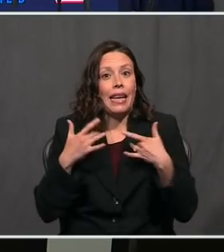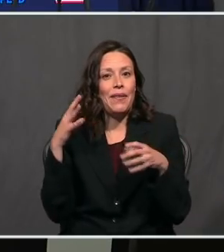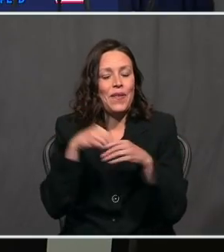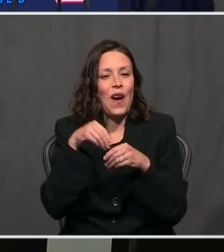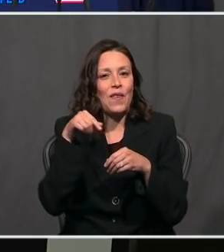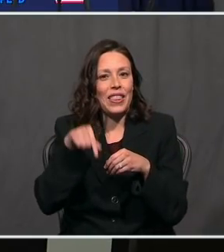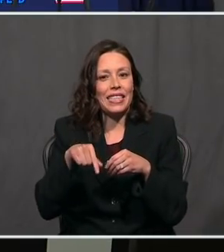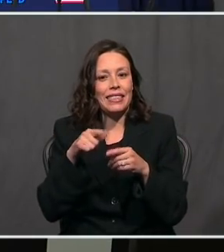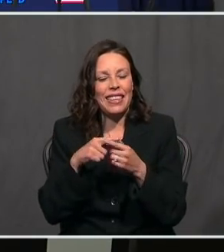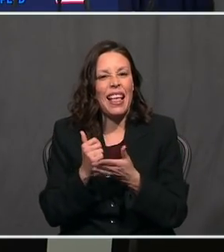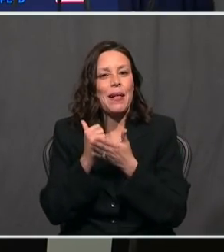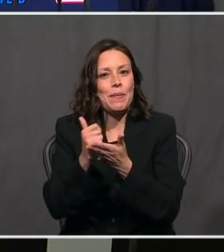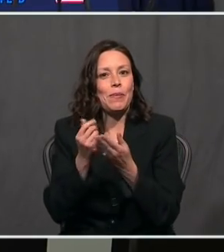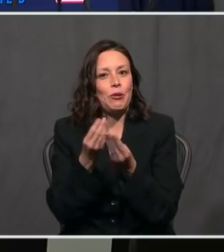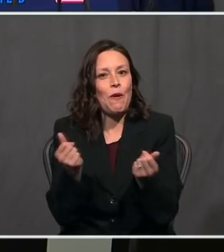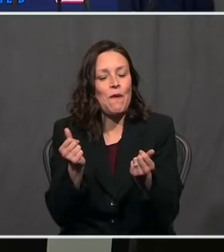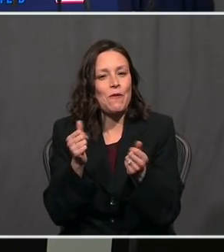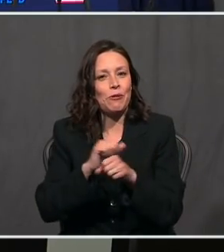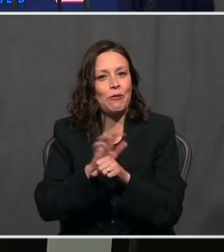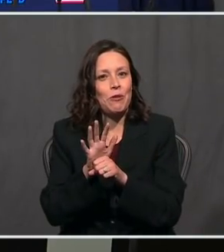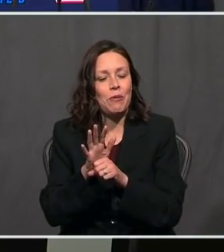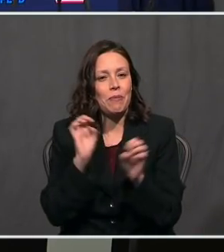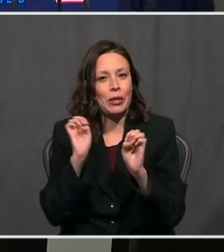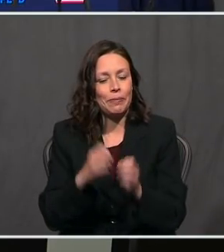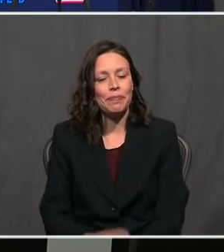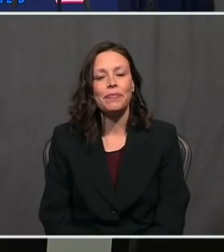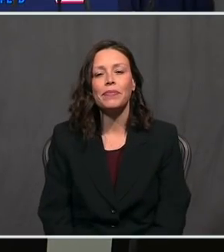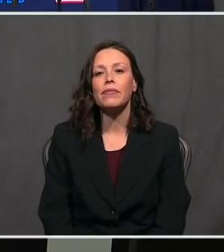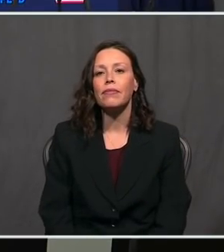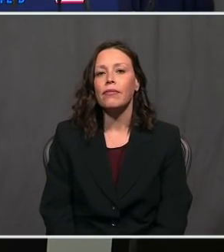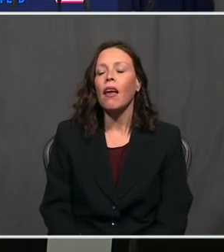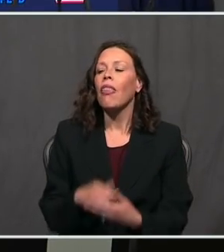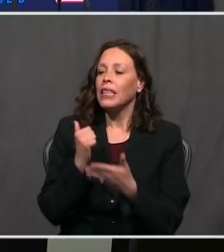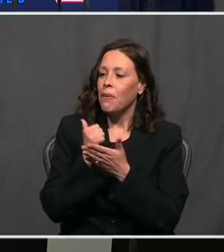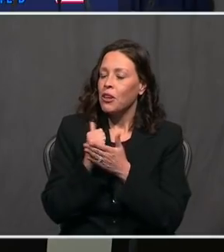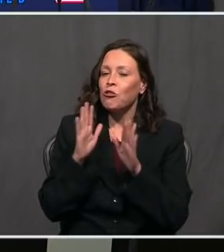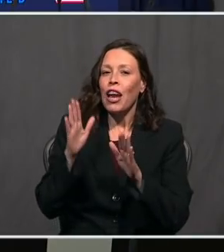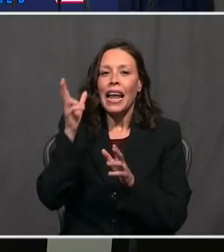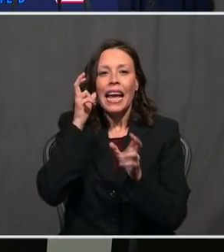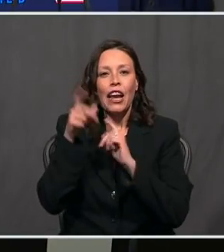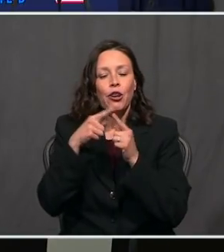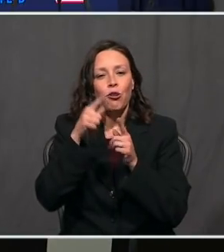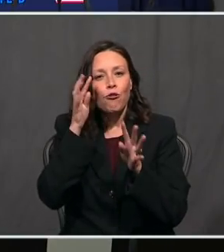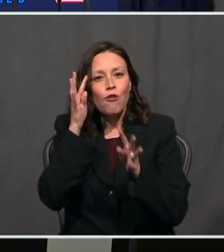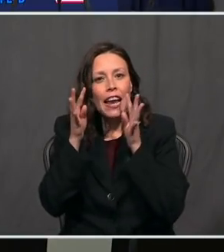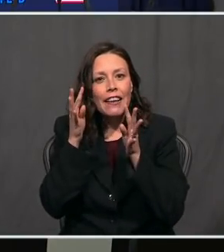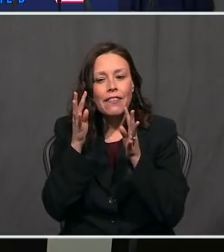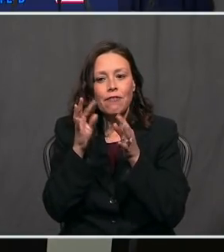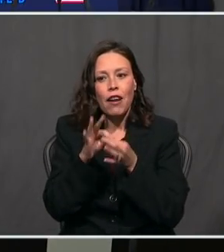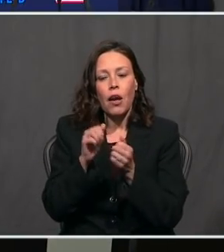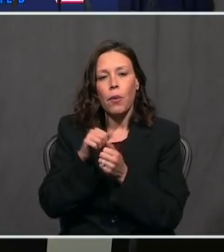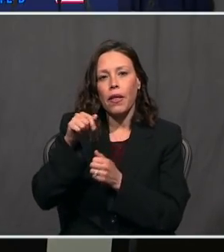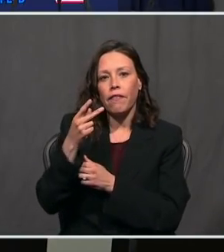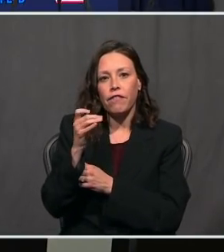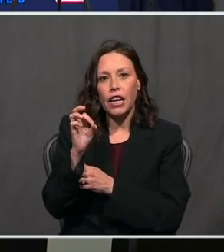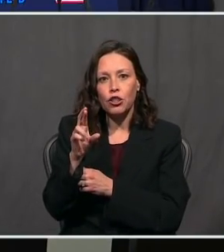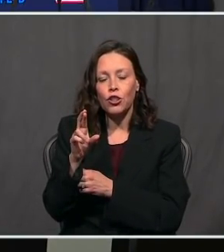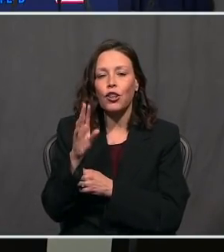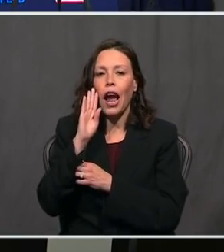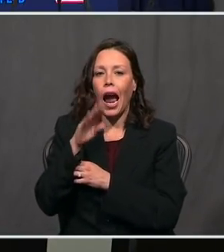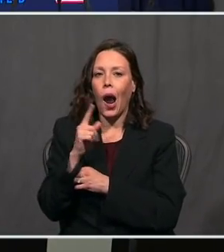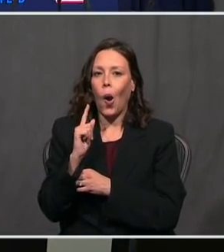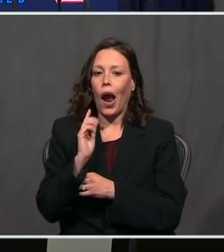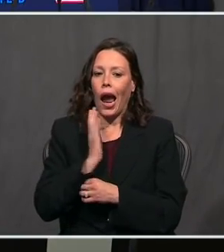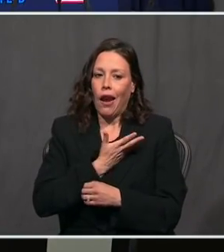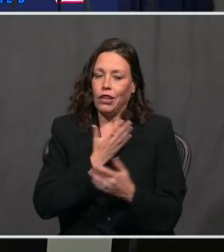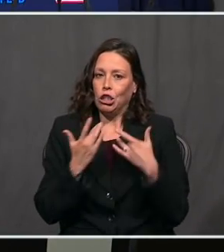the solution here, Brad. That's really helpful, and I think it's great to hear about the creativity you guys have had around the Pfizer vaccine. I know one of our